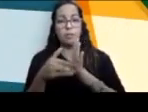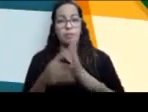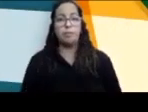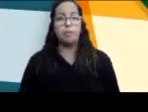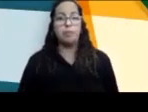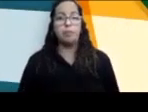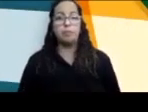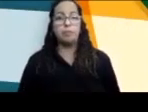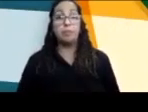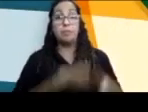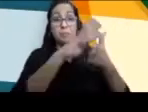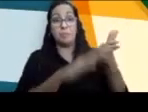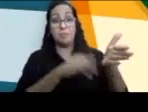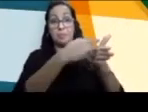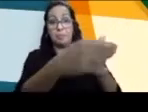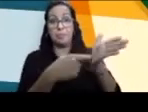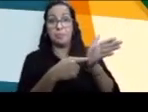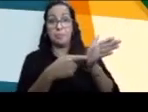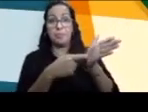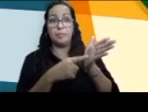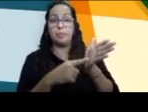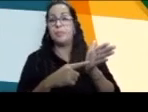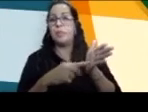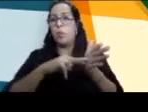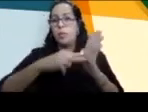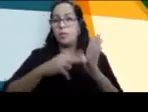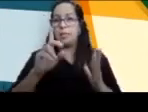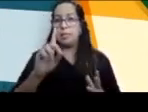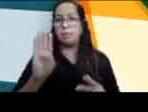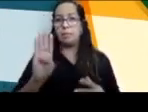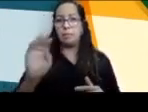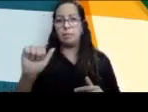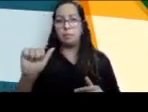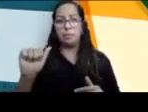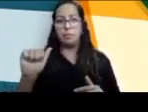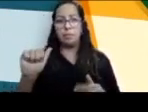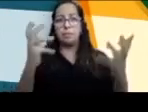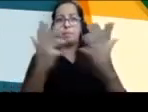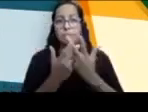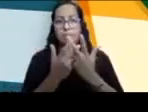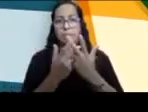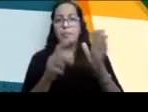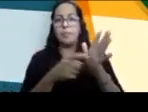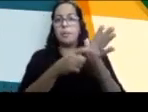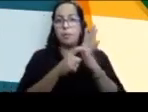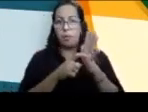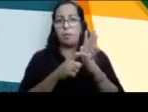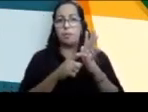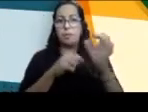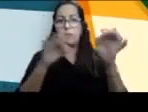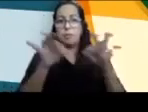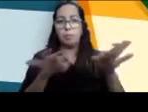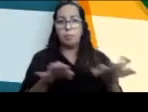The table outlines the Davis-Bacon Act and related acts basic descriptions.